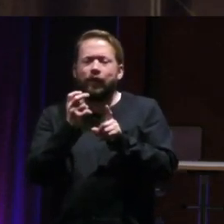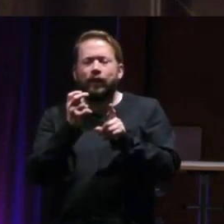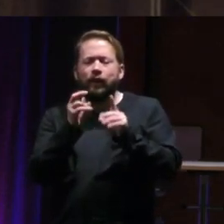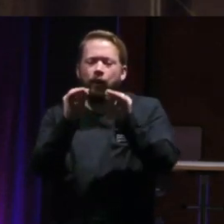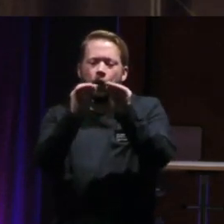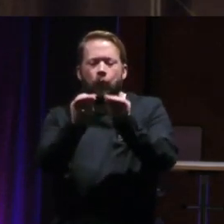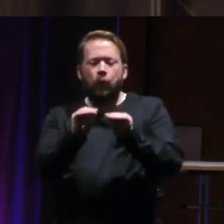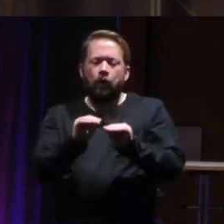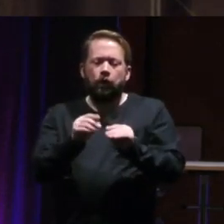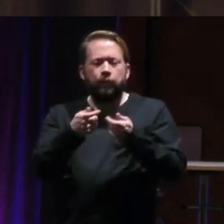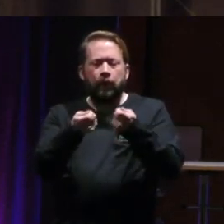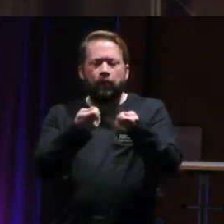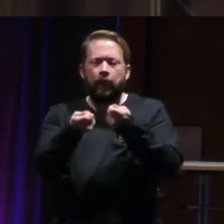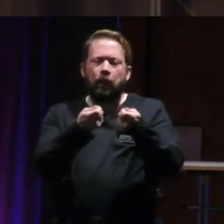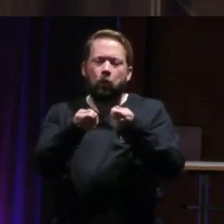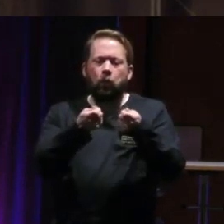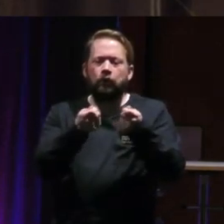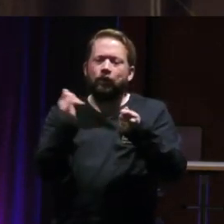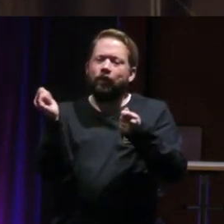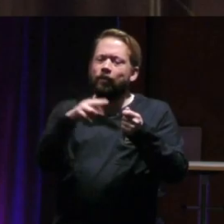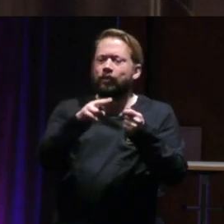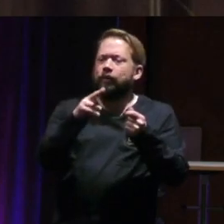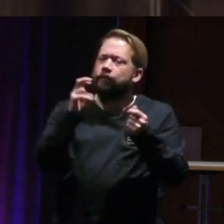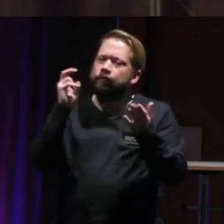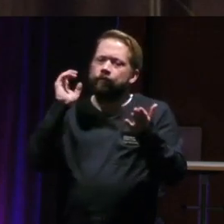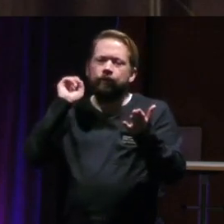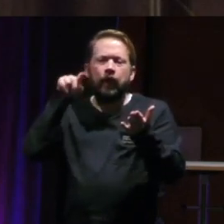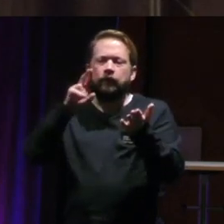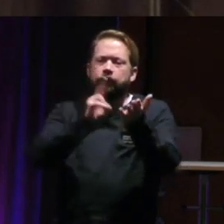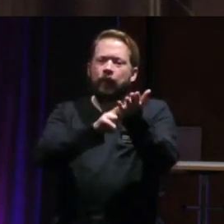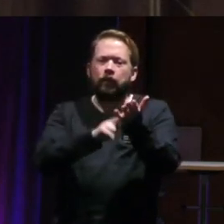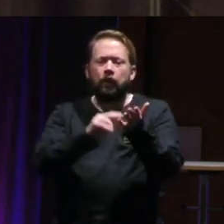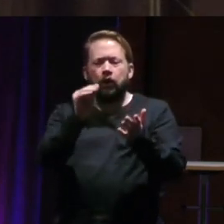of facts are false.